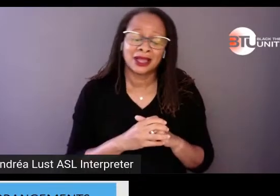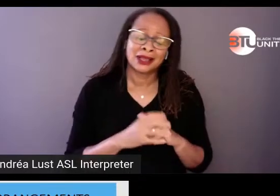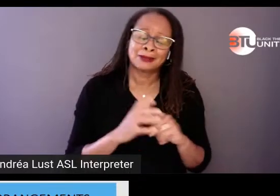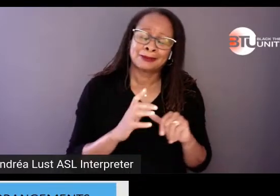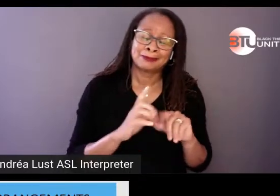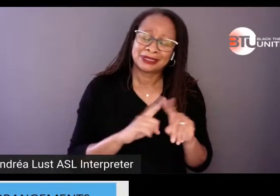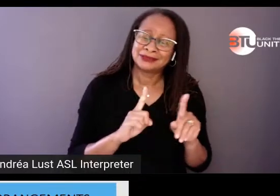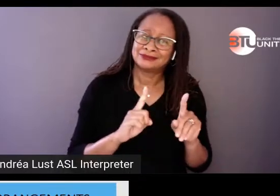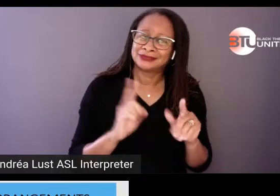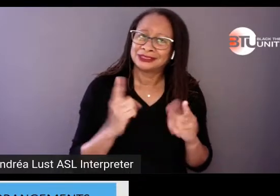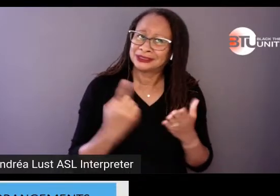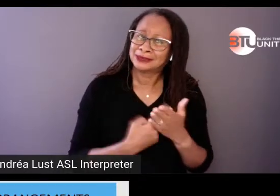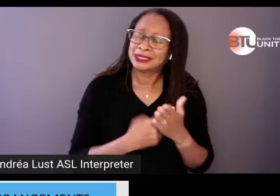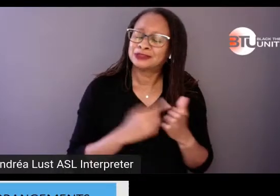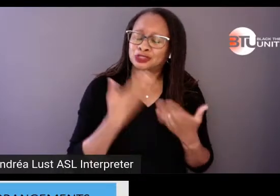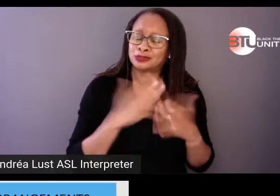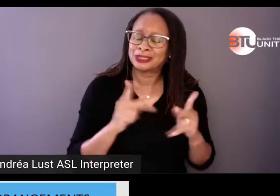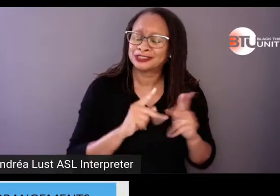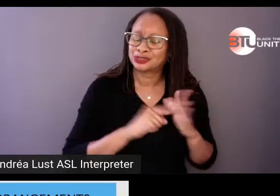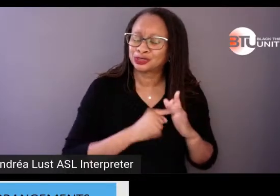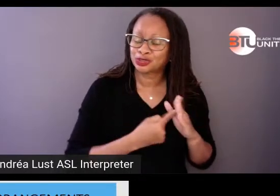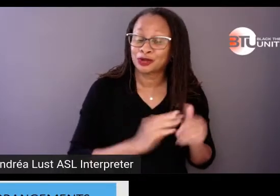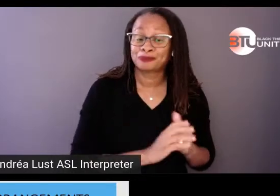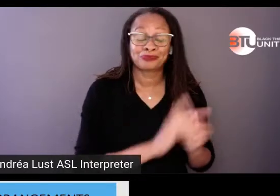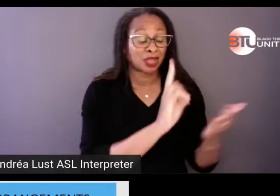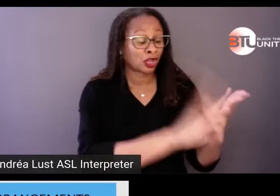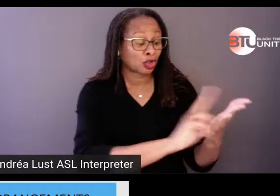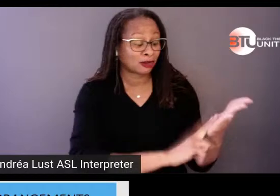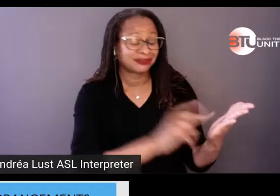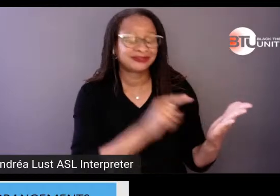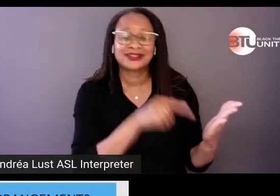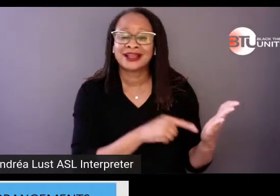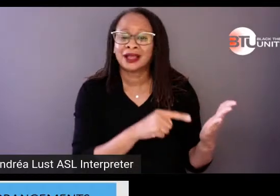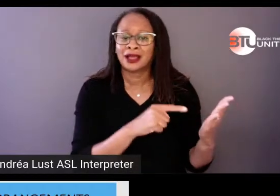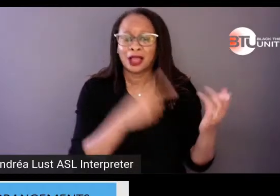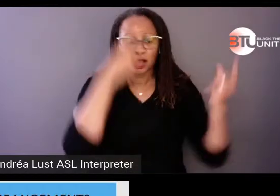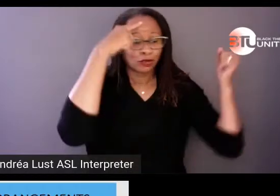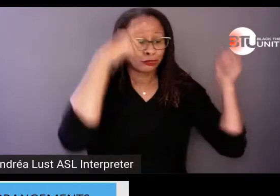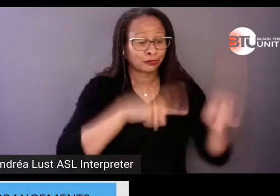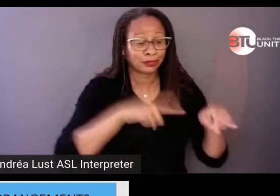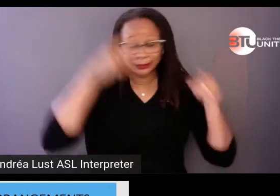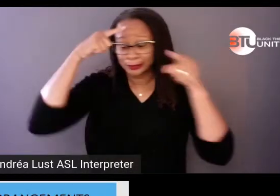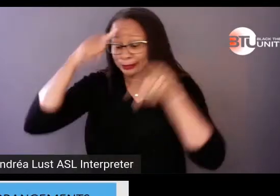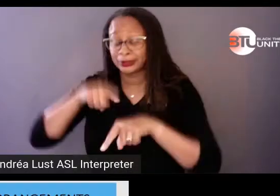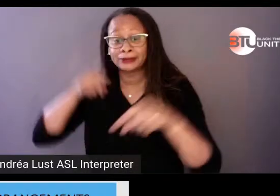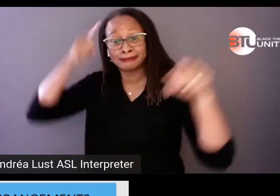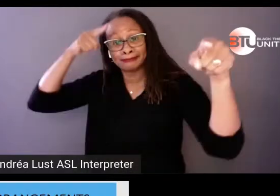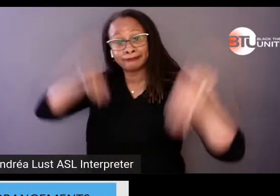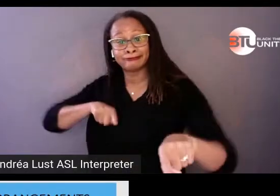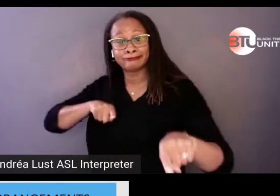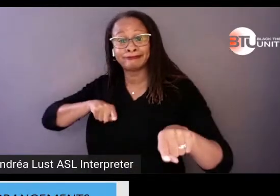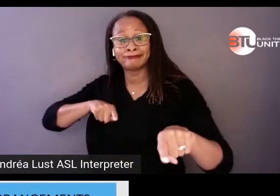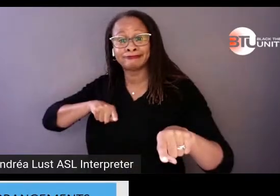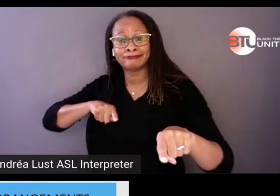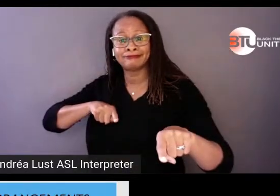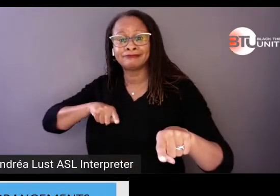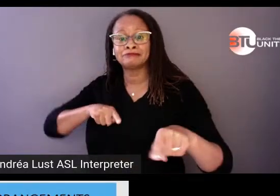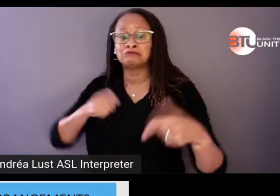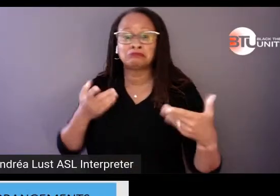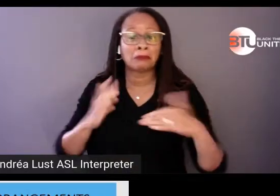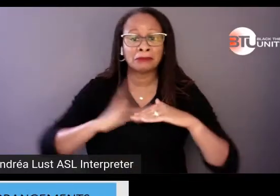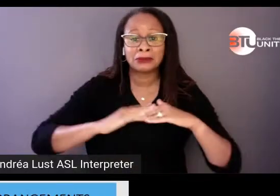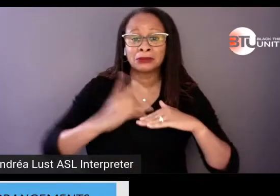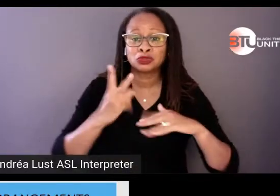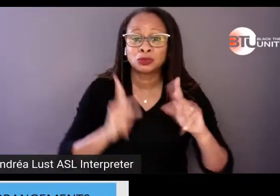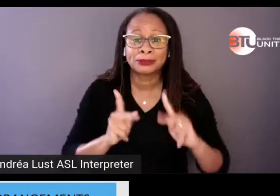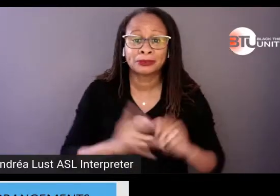obvious question. A contract is basically just a meeting of the minds between at least two parties, where